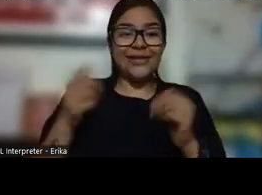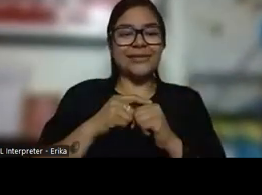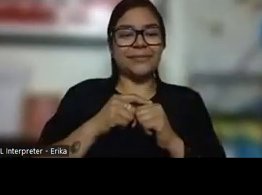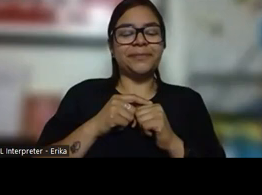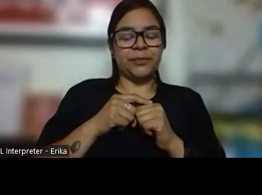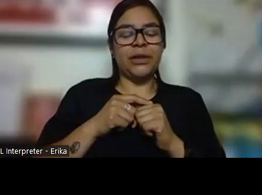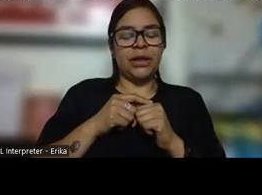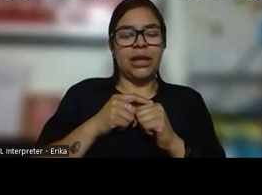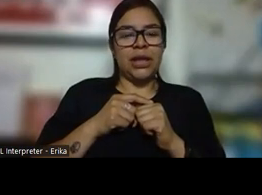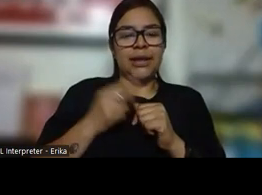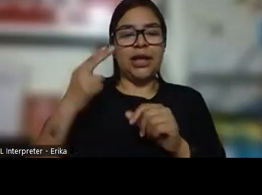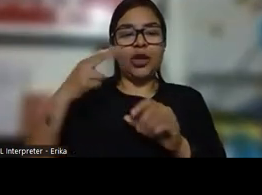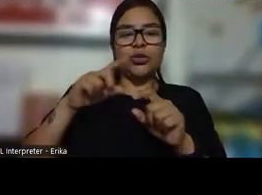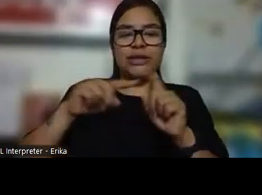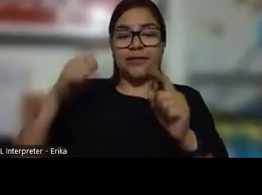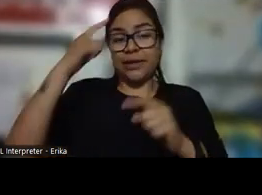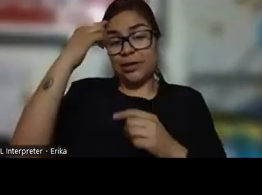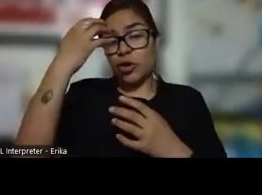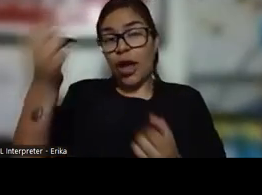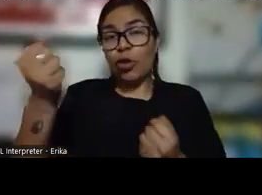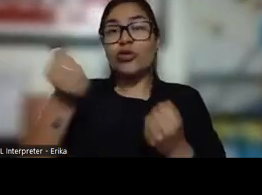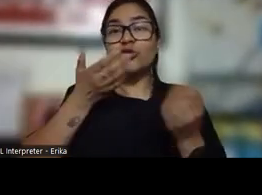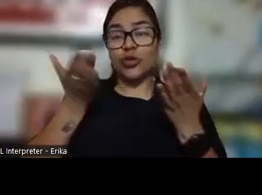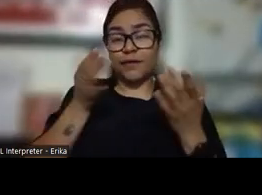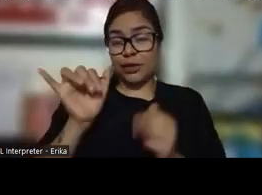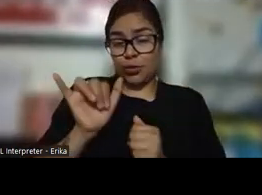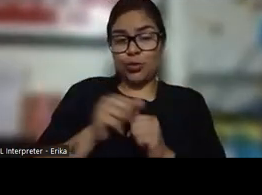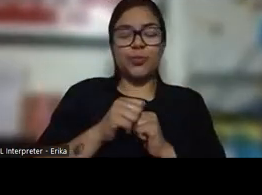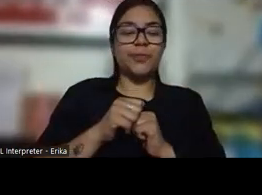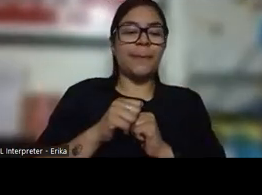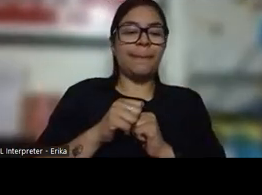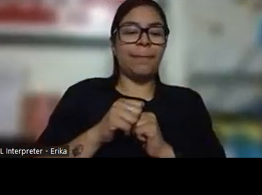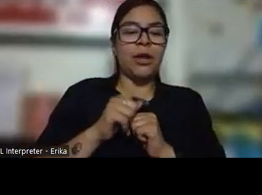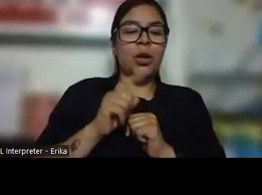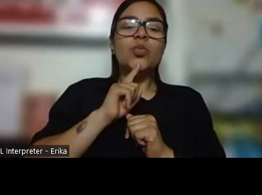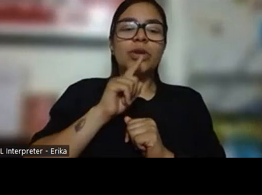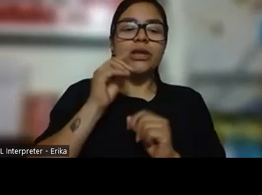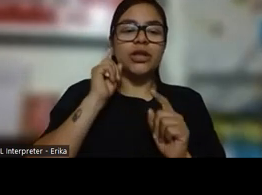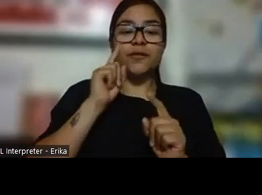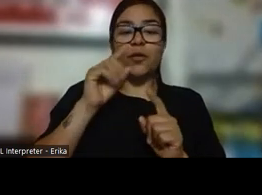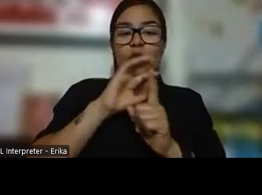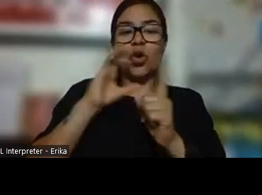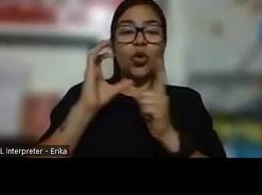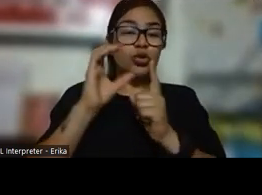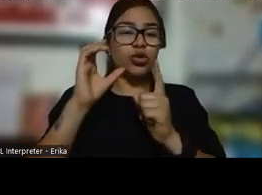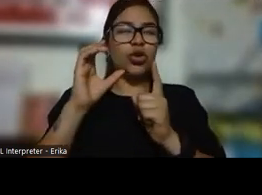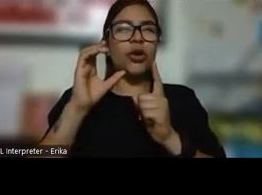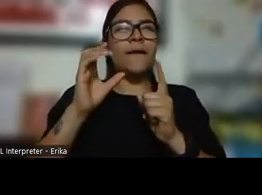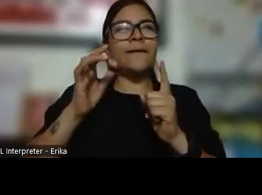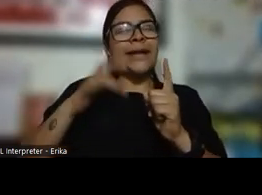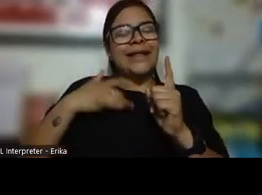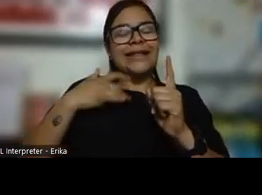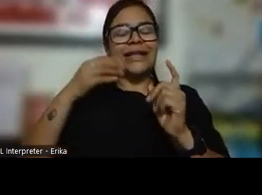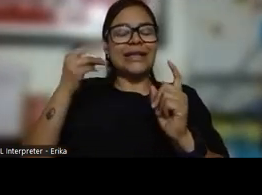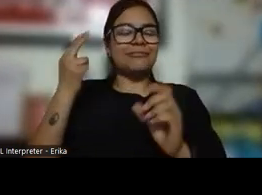health service. It's designed for culturally meaningful and relevant to the Hmong and Southeast